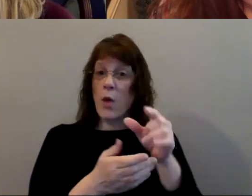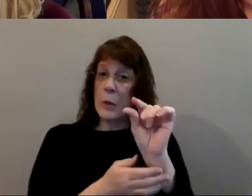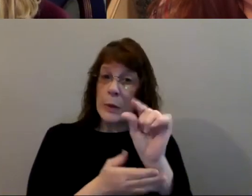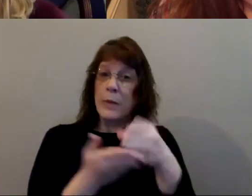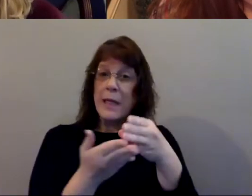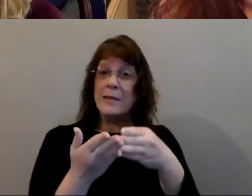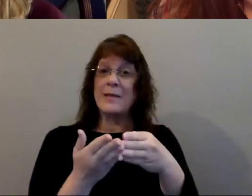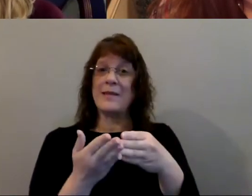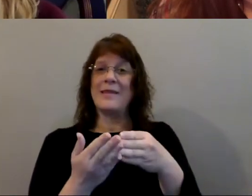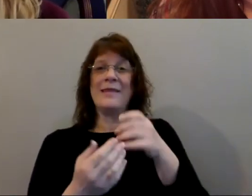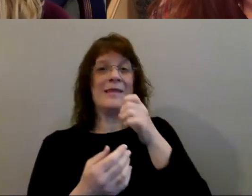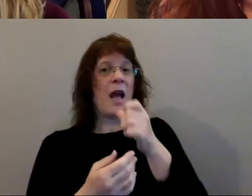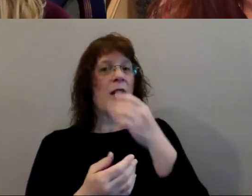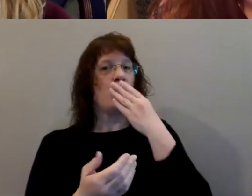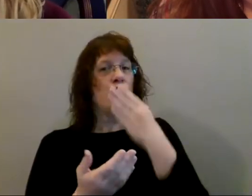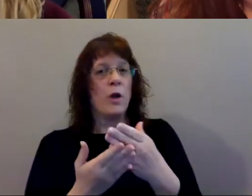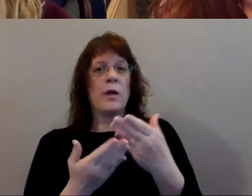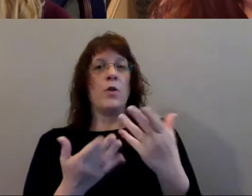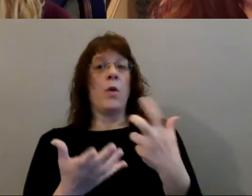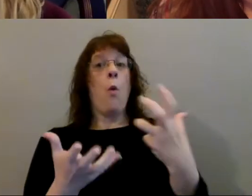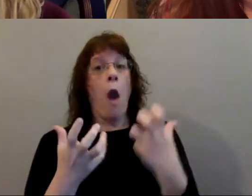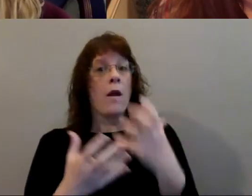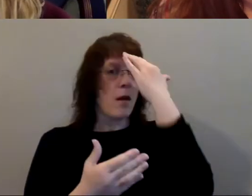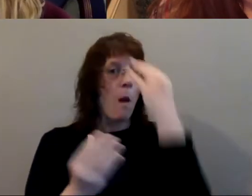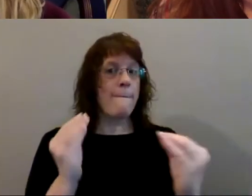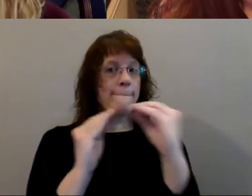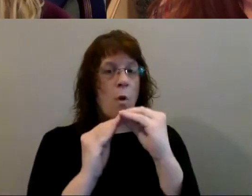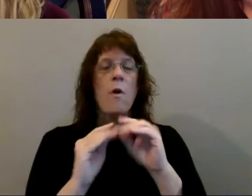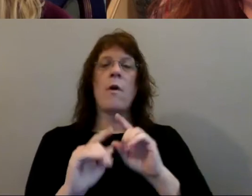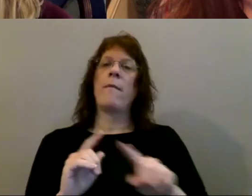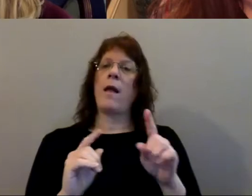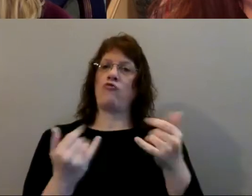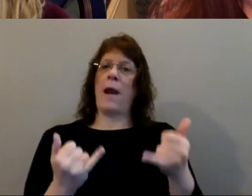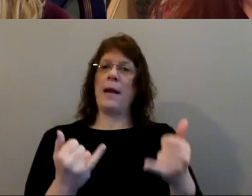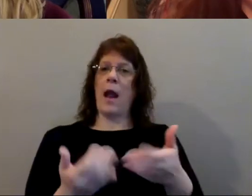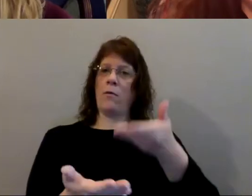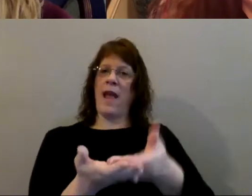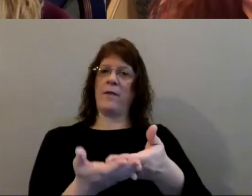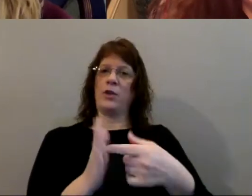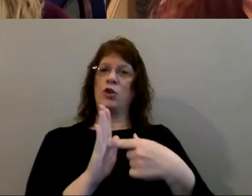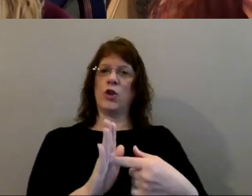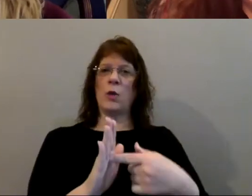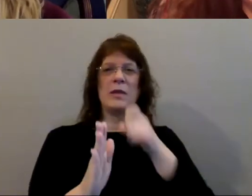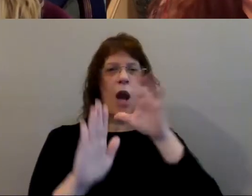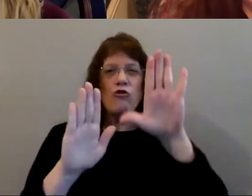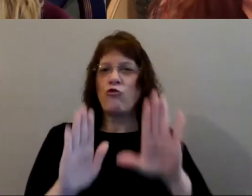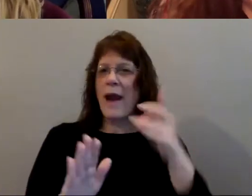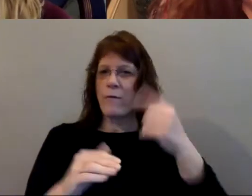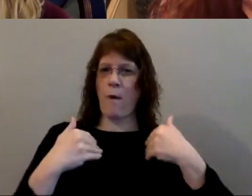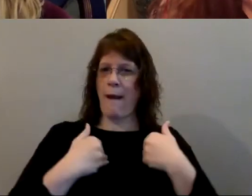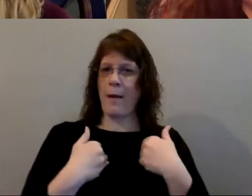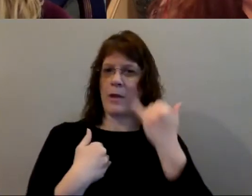we want it to be, but I think the current evidence shows that, it's not great for animals that are eating